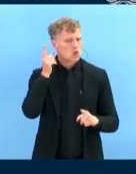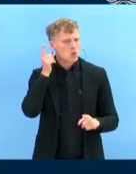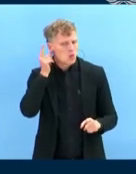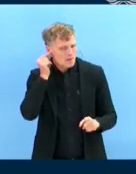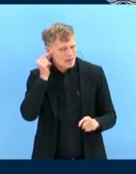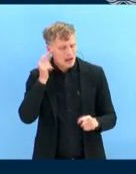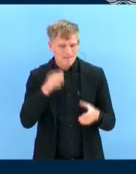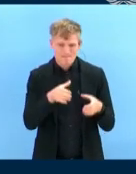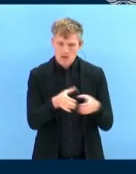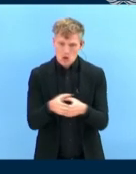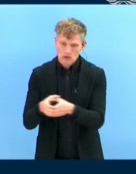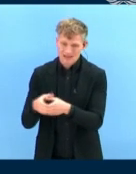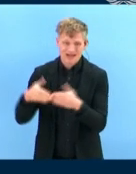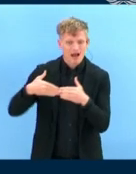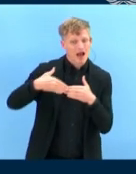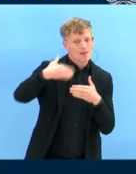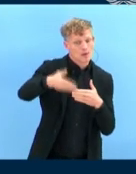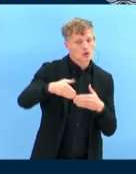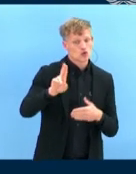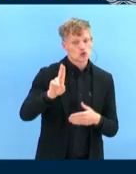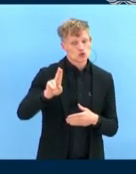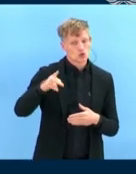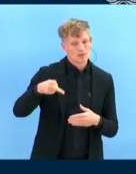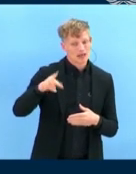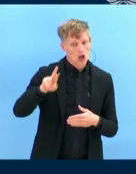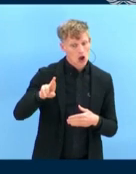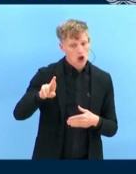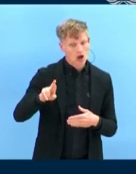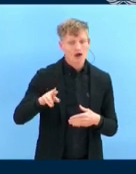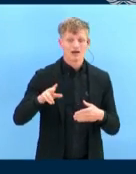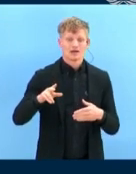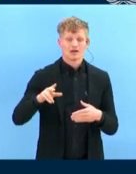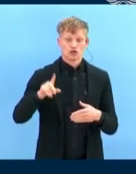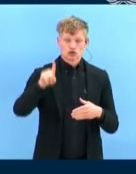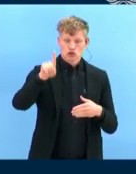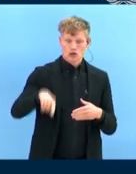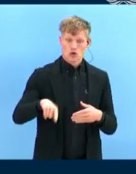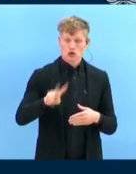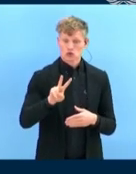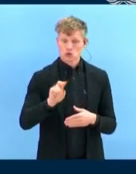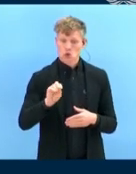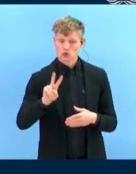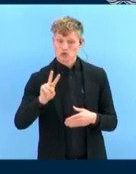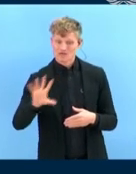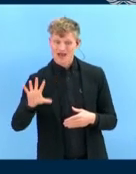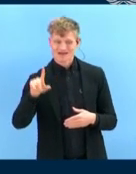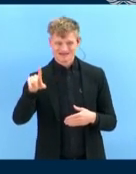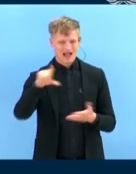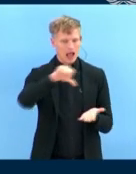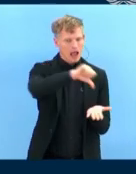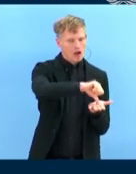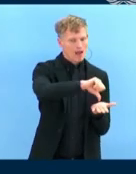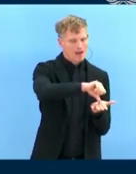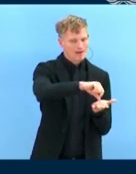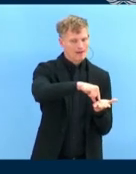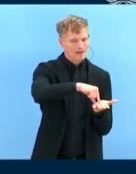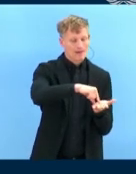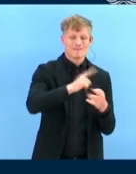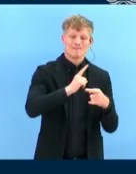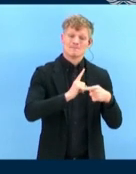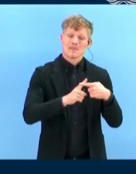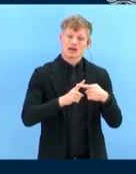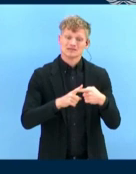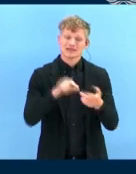during the upcoming UPR on Iran in January 2025. We also call the Human Rights Council to